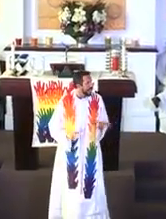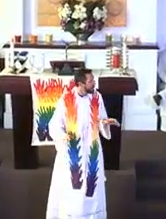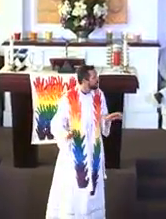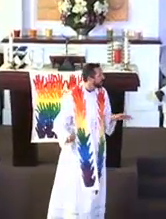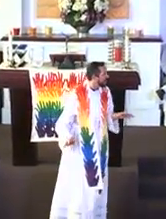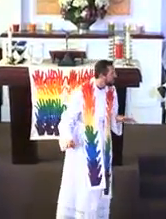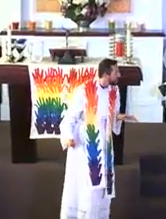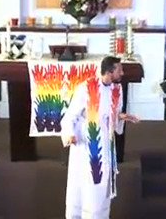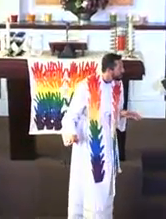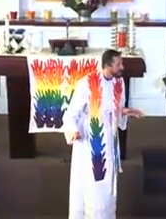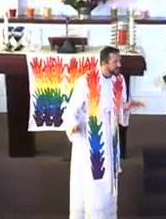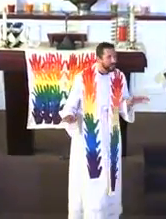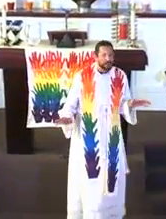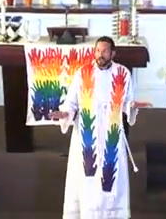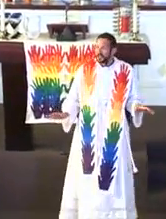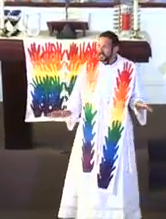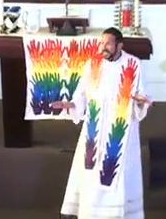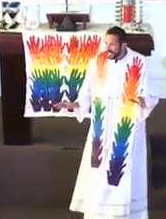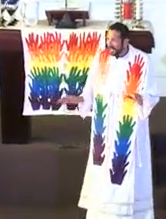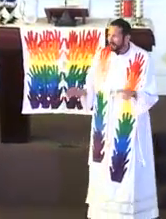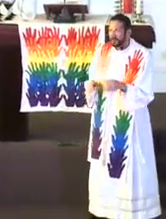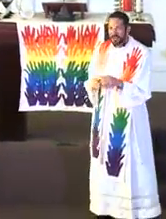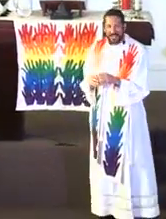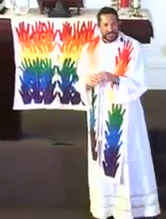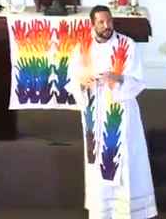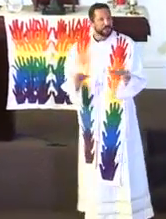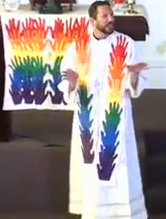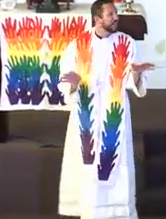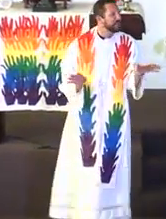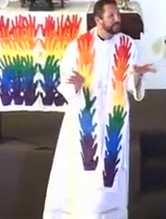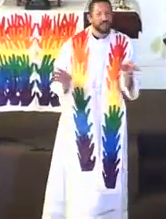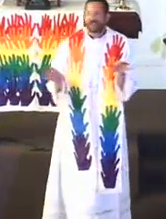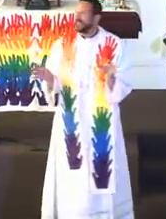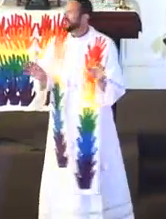course doesn't happen for the 11 o'clockers. The 11 o'clockers sit for the reading,